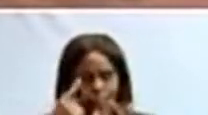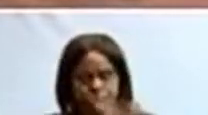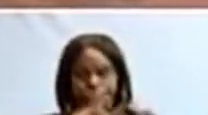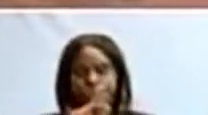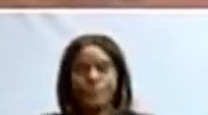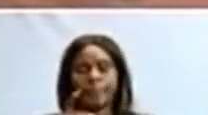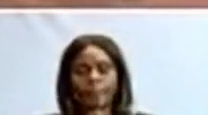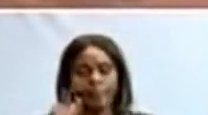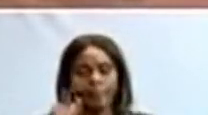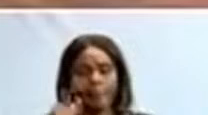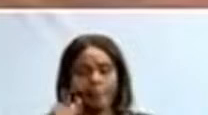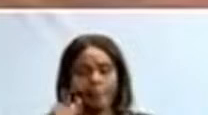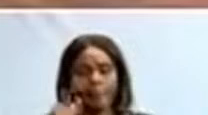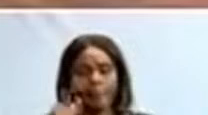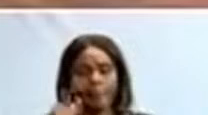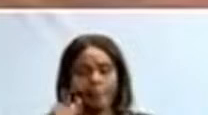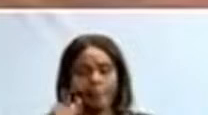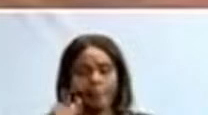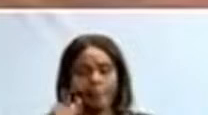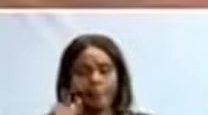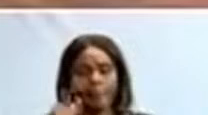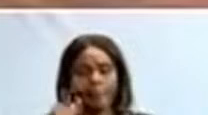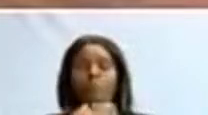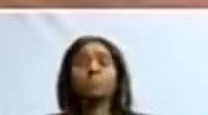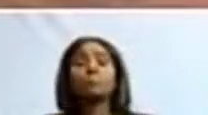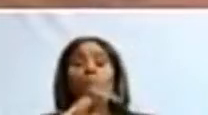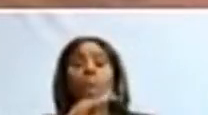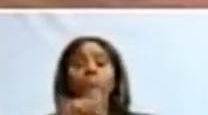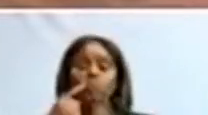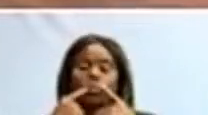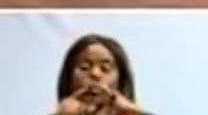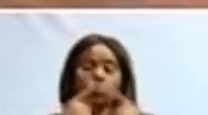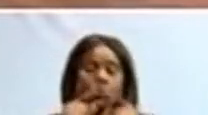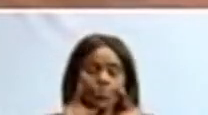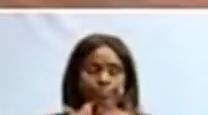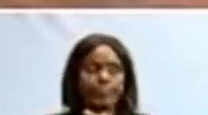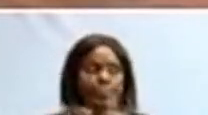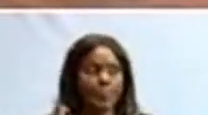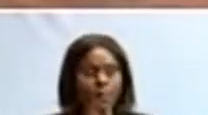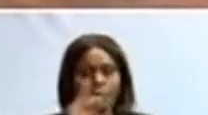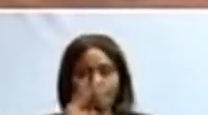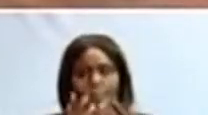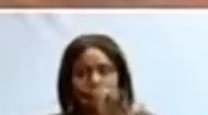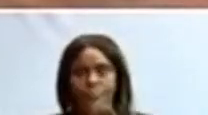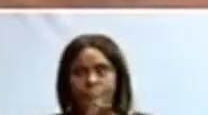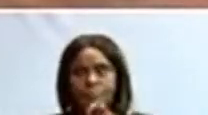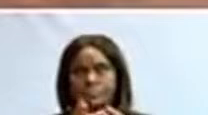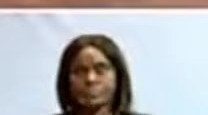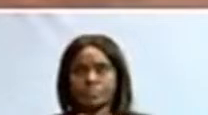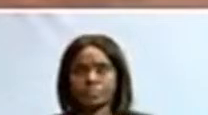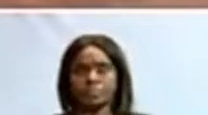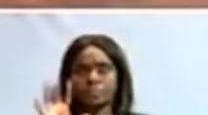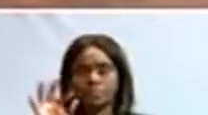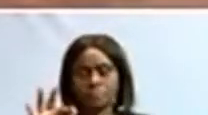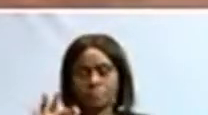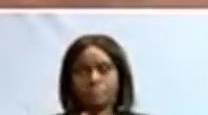programs that have adequate notices. See Appendix 9,